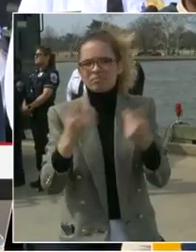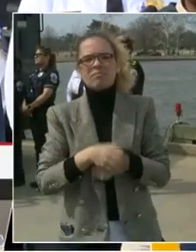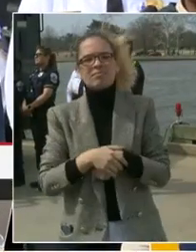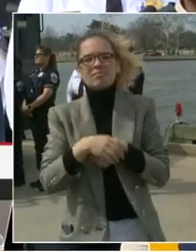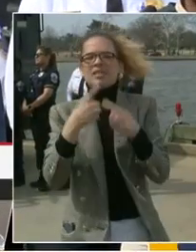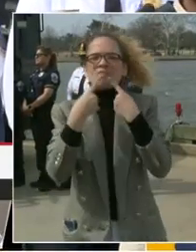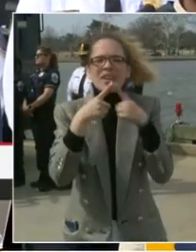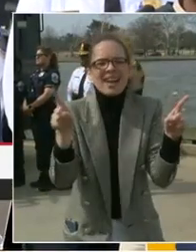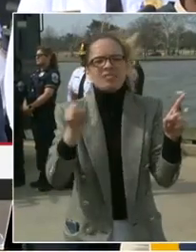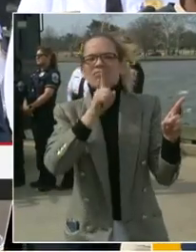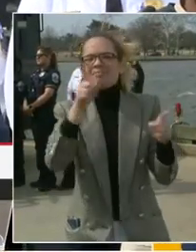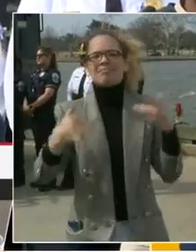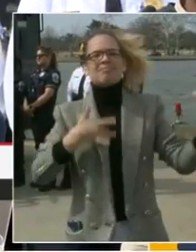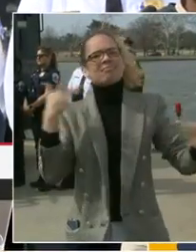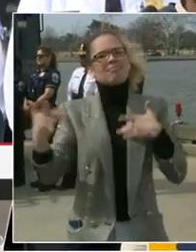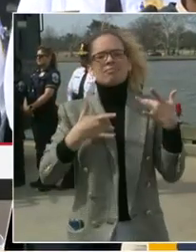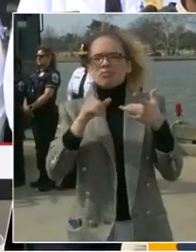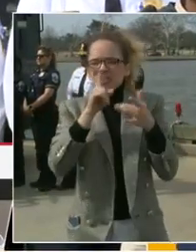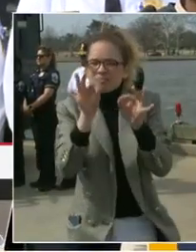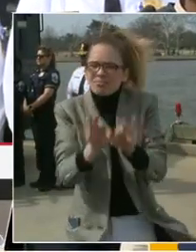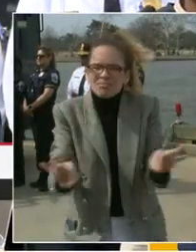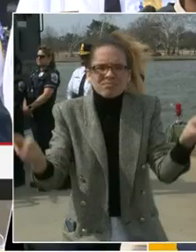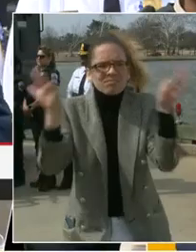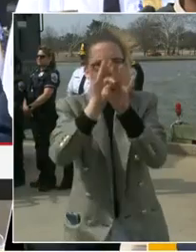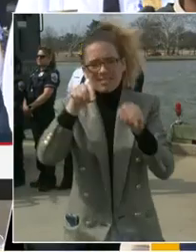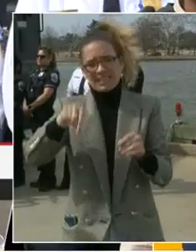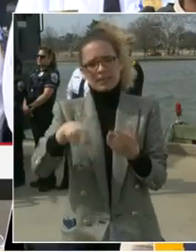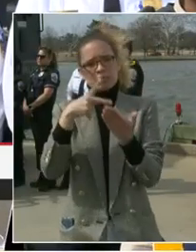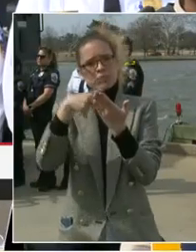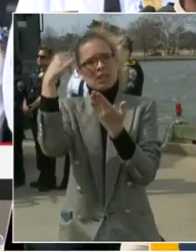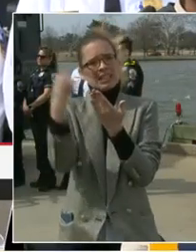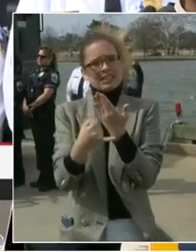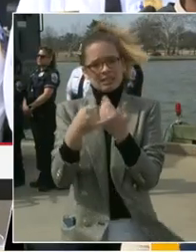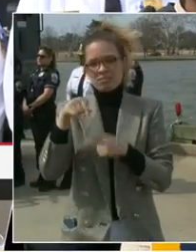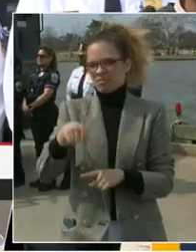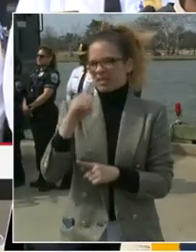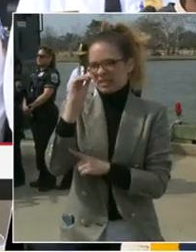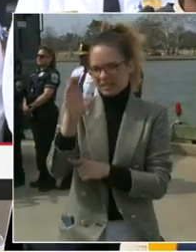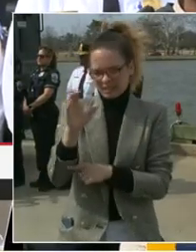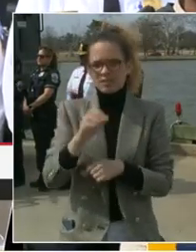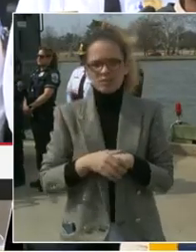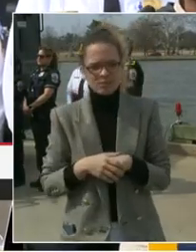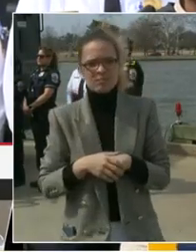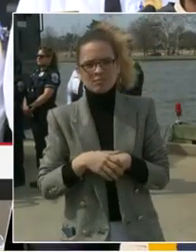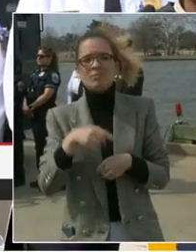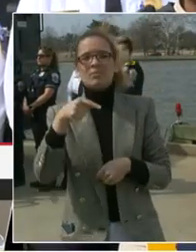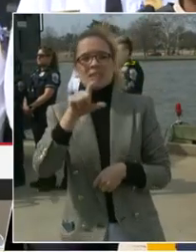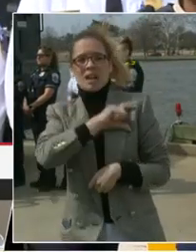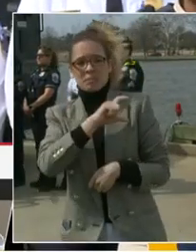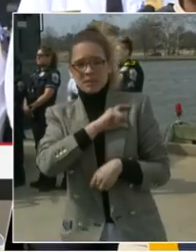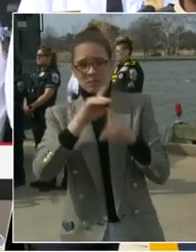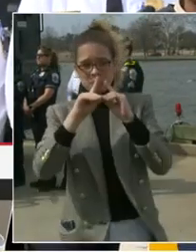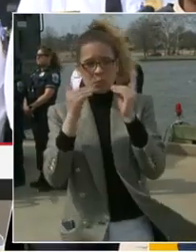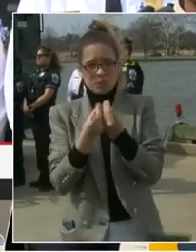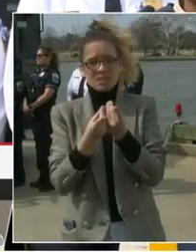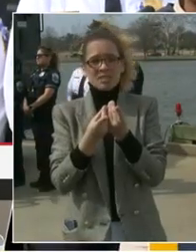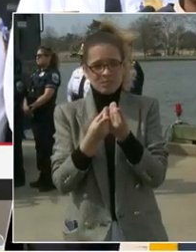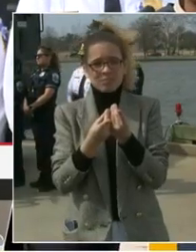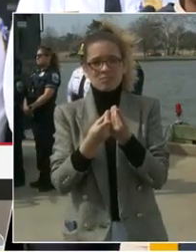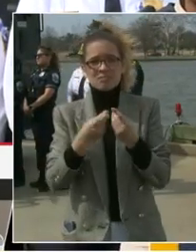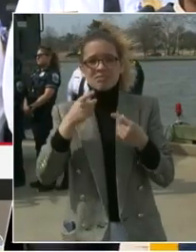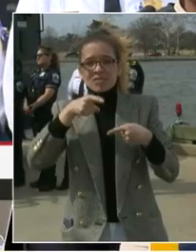very important initiative in DC government and the Metropolitan Police Department during